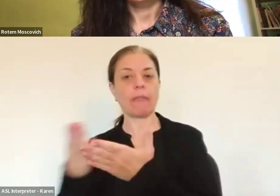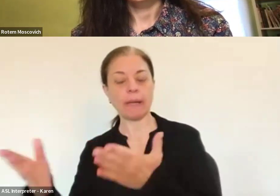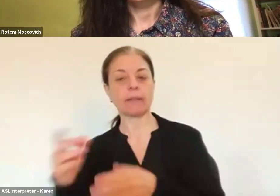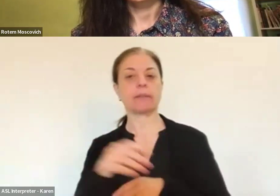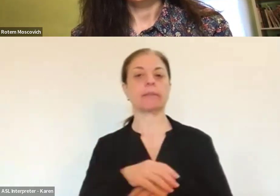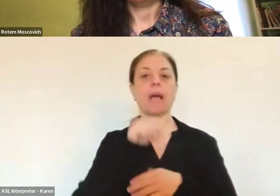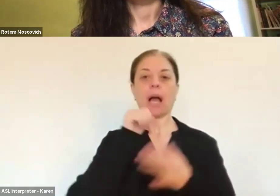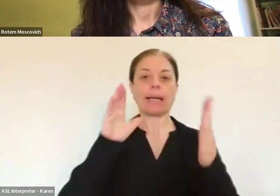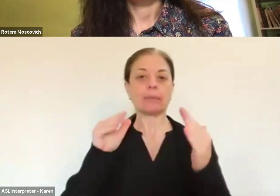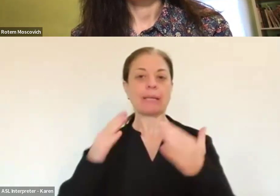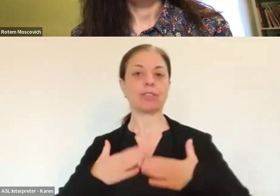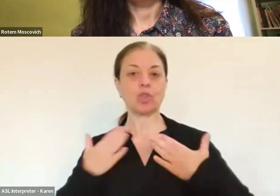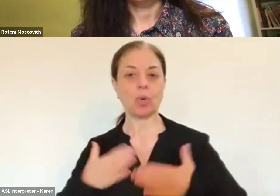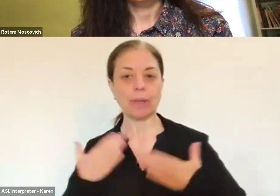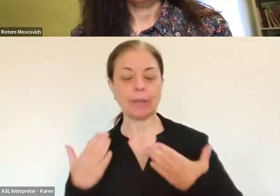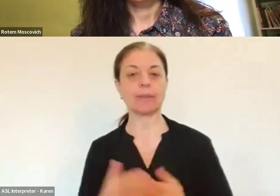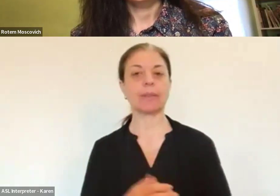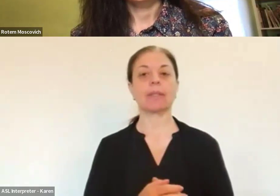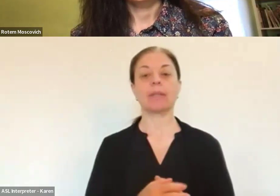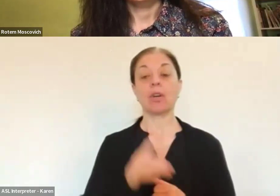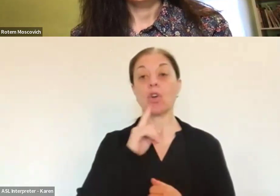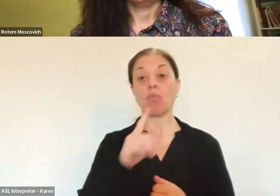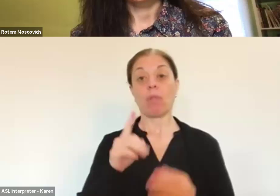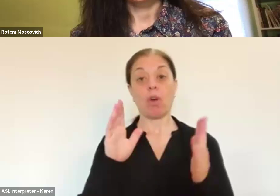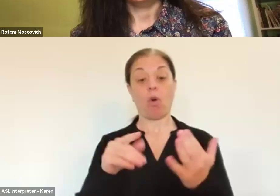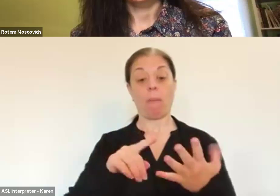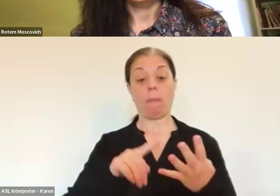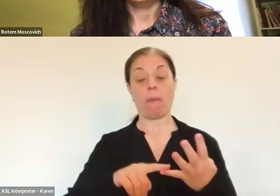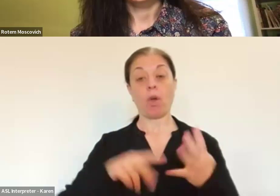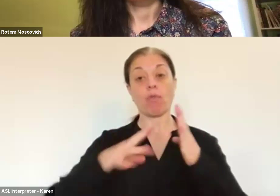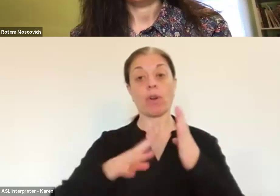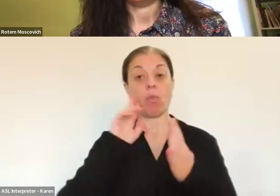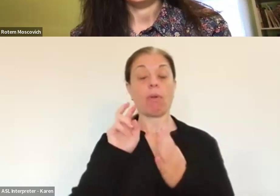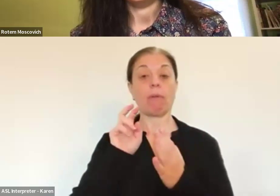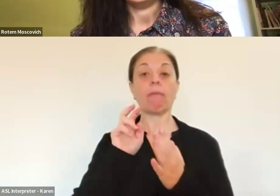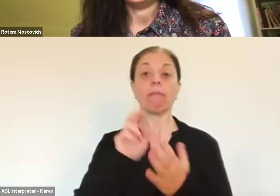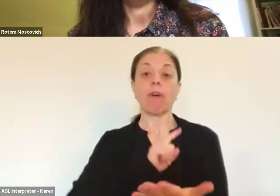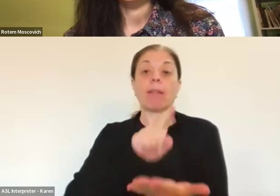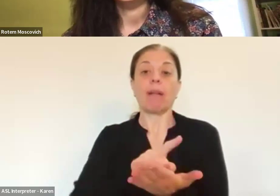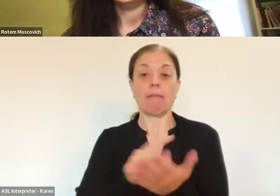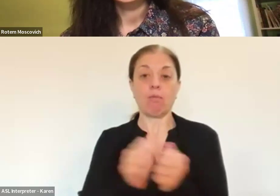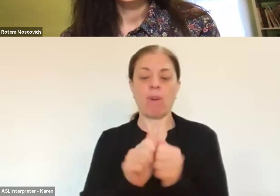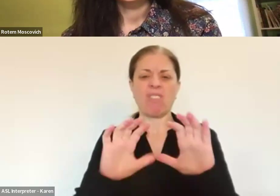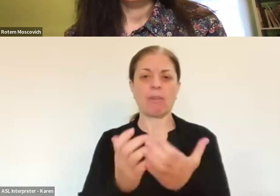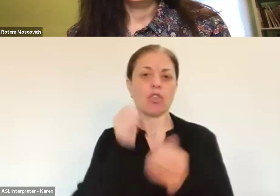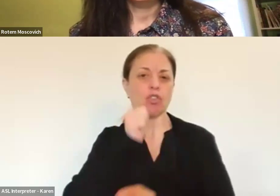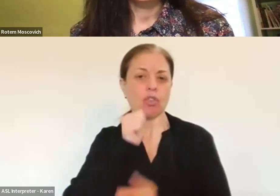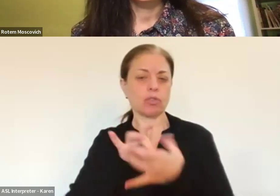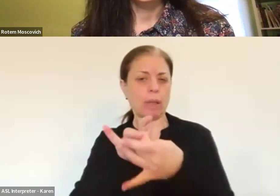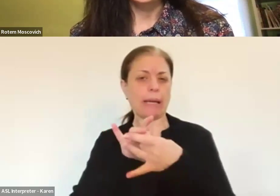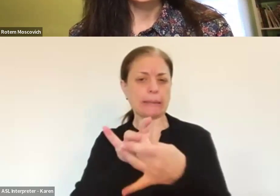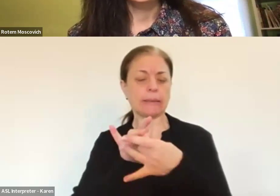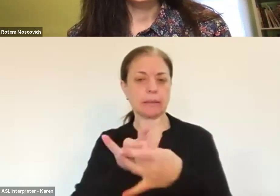unexpected joys. And I just really hope that they will just fall in love with these girls and relate to them and the